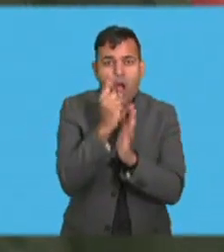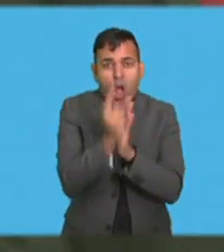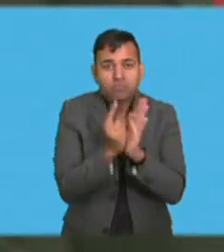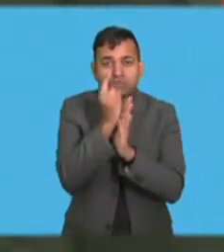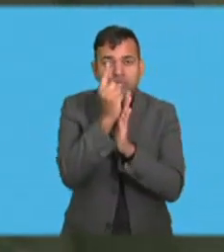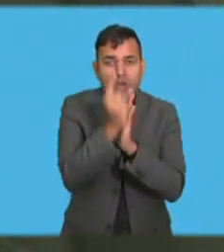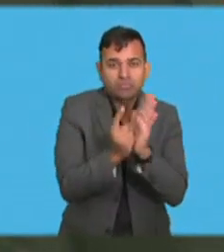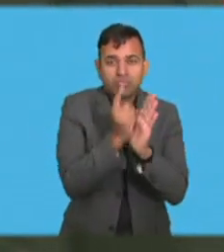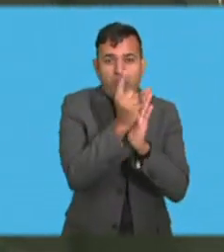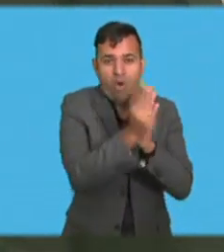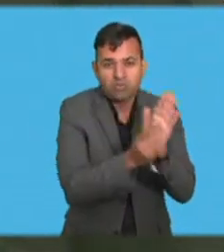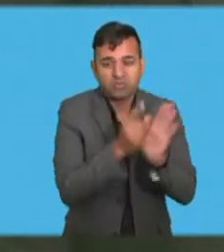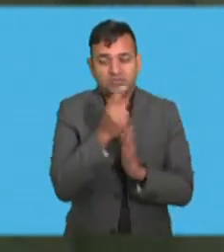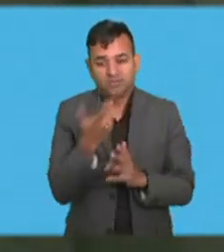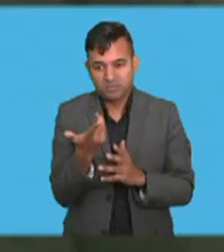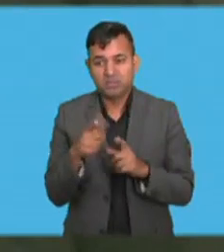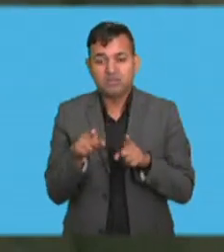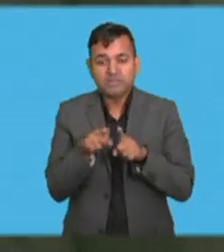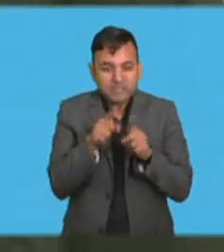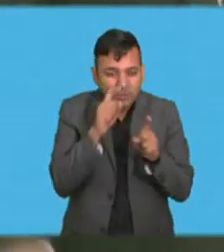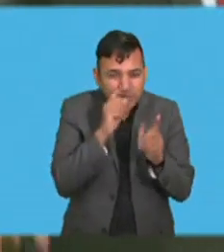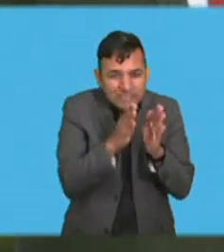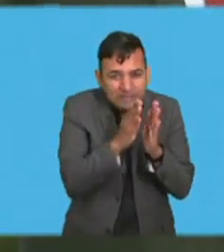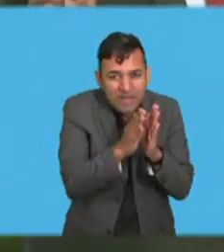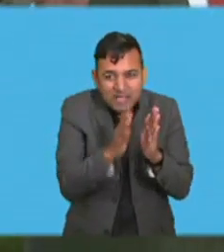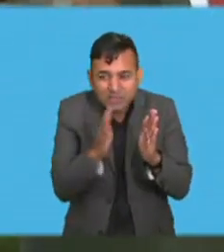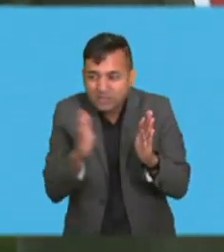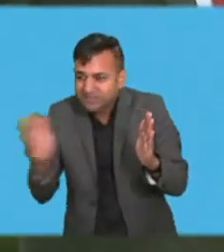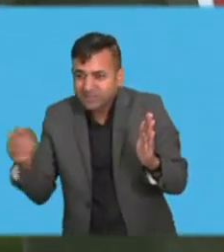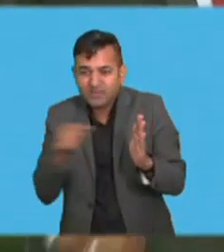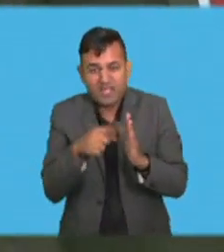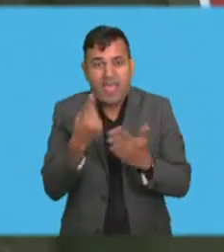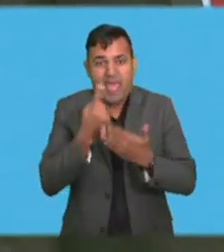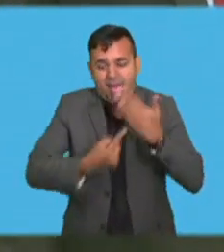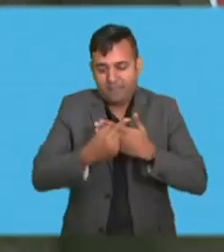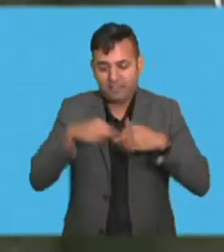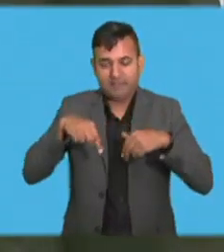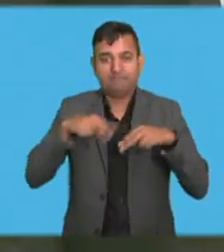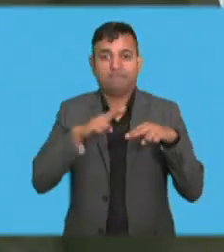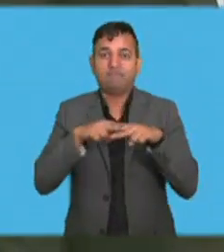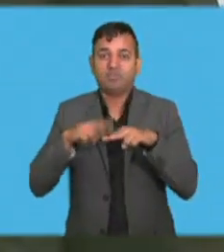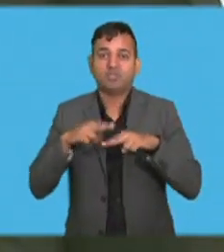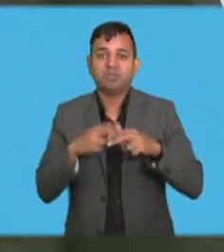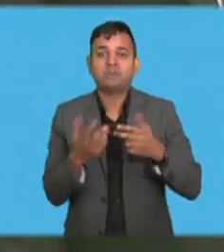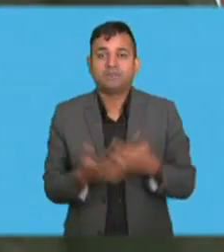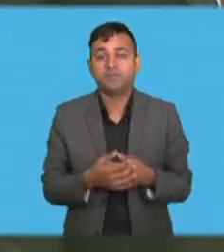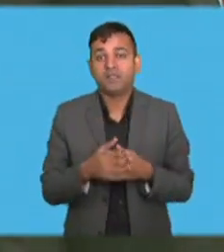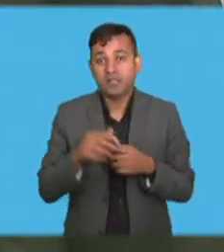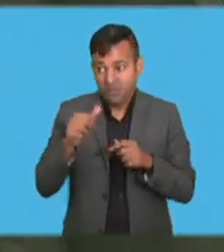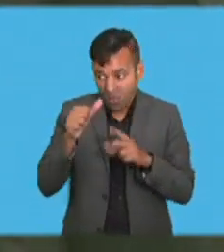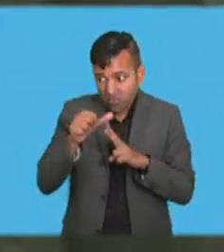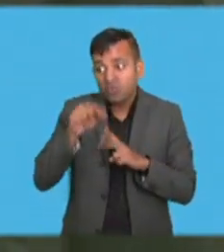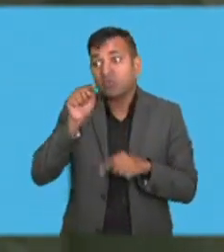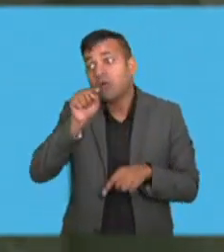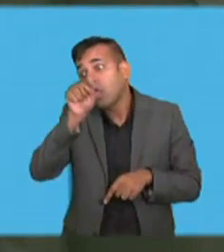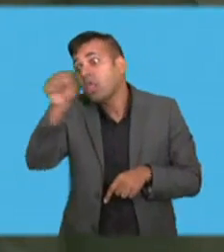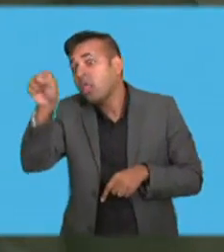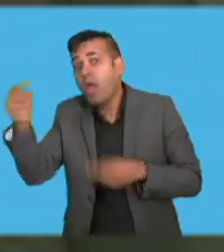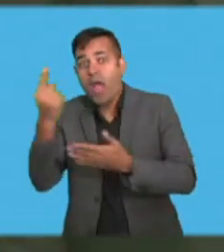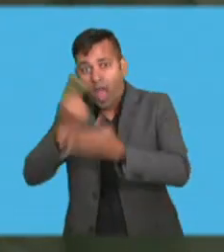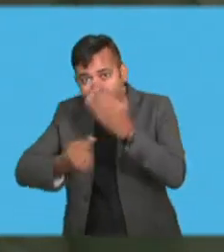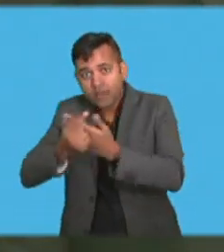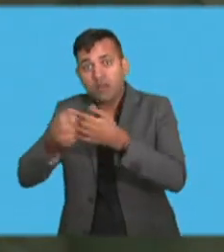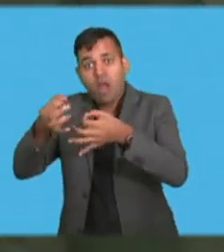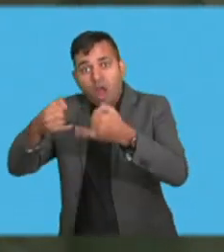other tropical countries. So let's not only focus on cyclones, let's also be wary of the